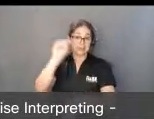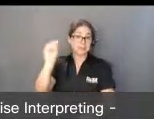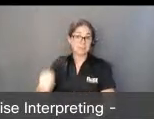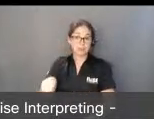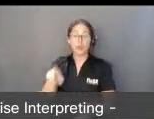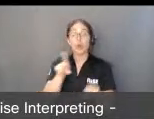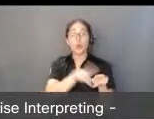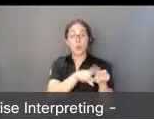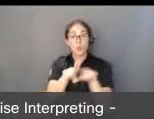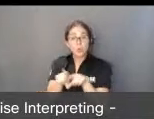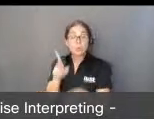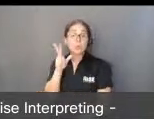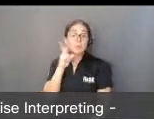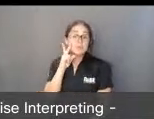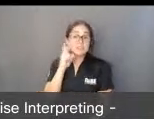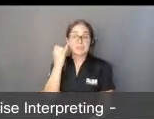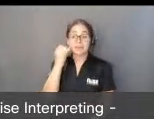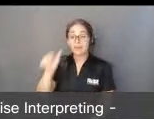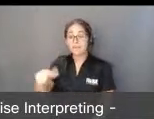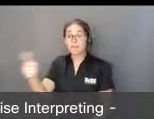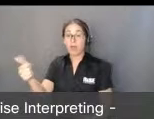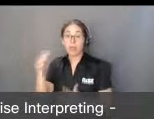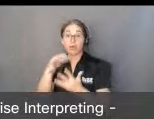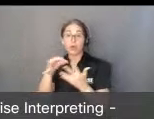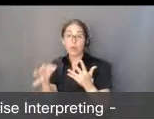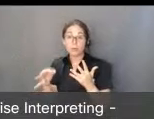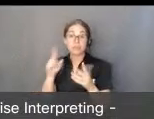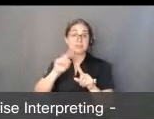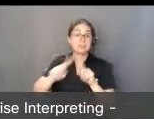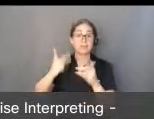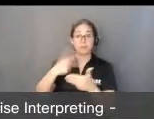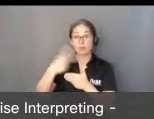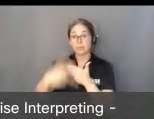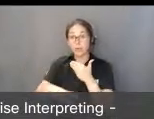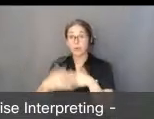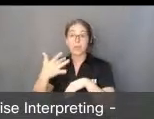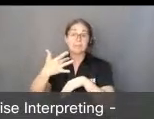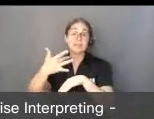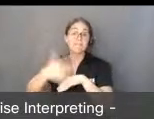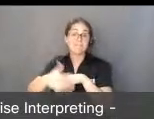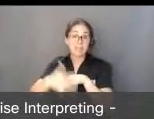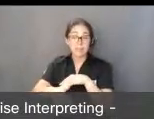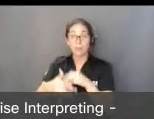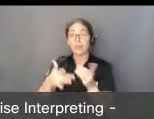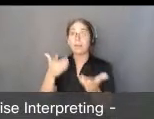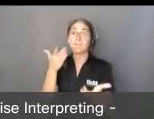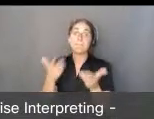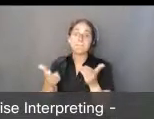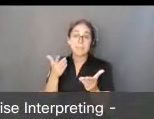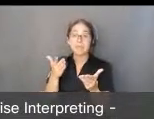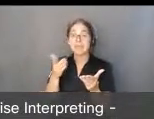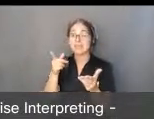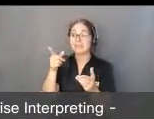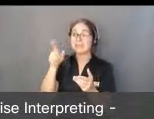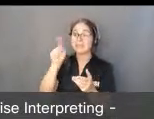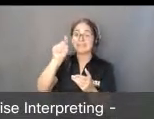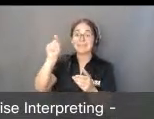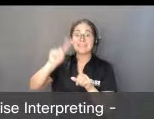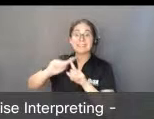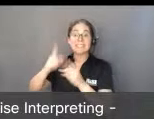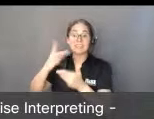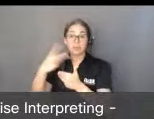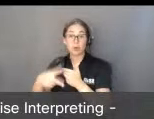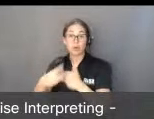see if there are other options that might be a better option for